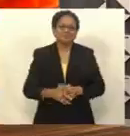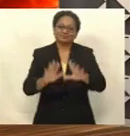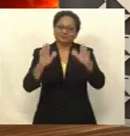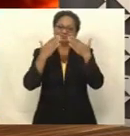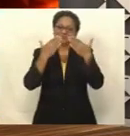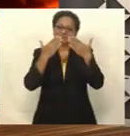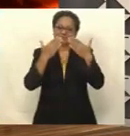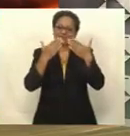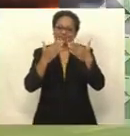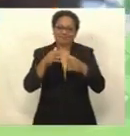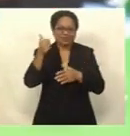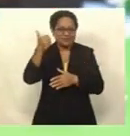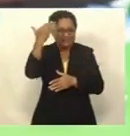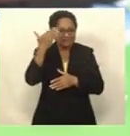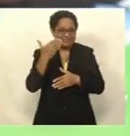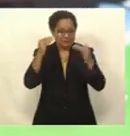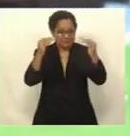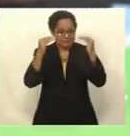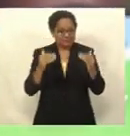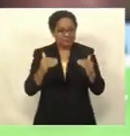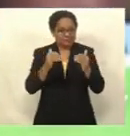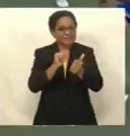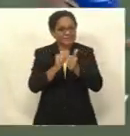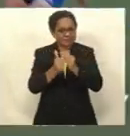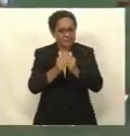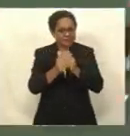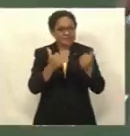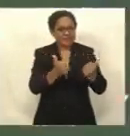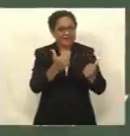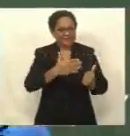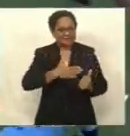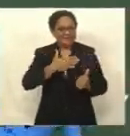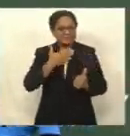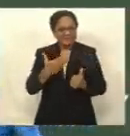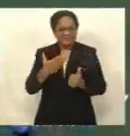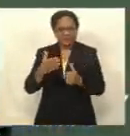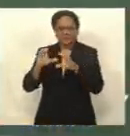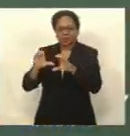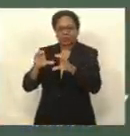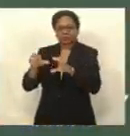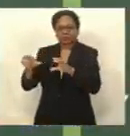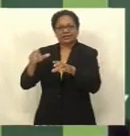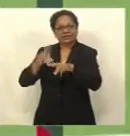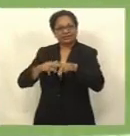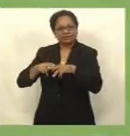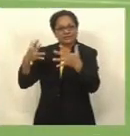sports. Good evening. Ahead in sports, growing interest for Fijian Rua coaching post.